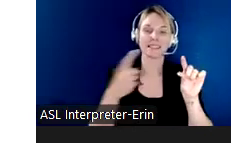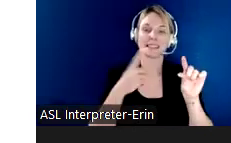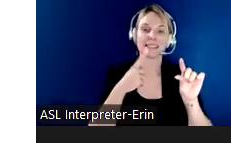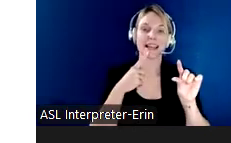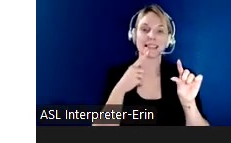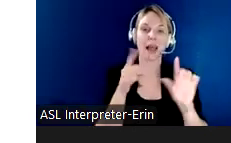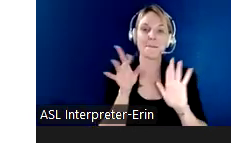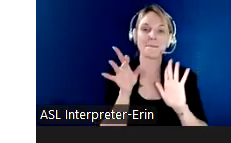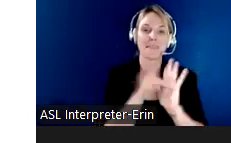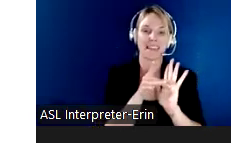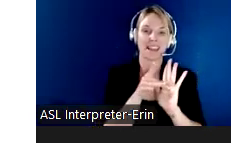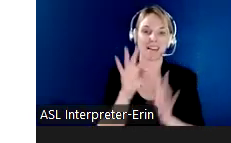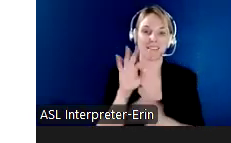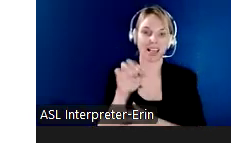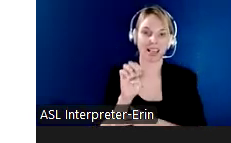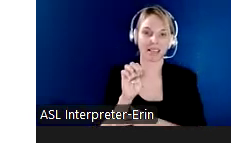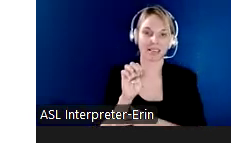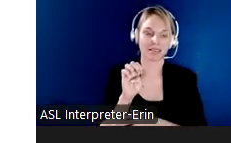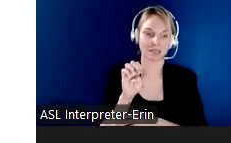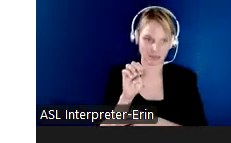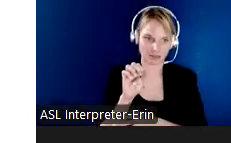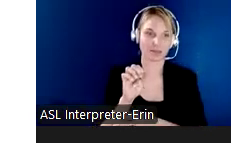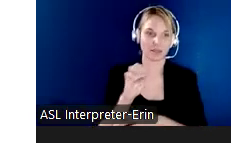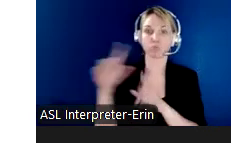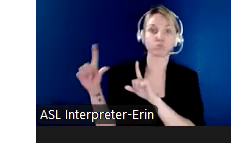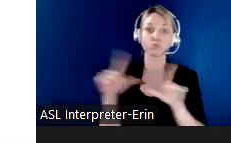prompt you to, it'll bring up a window that lets you select a file